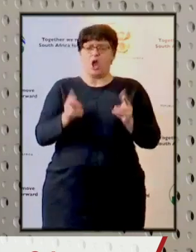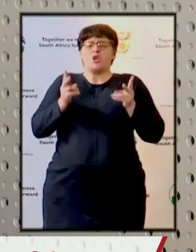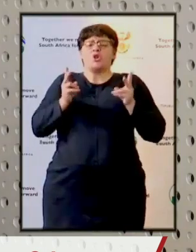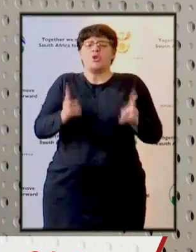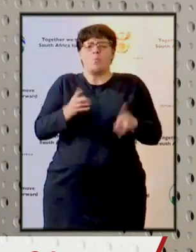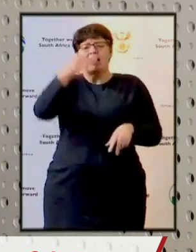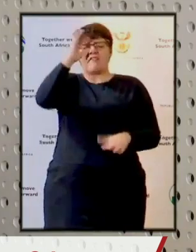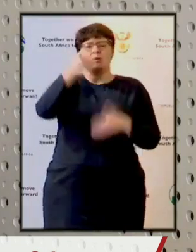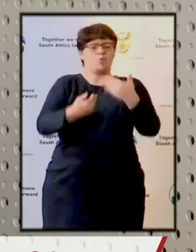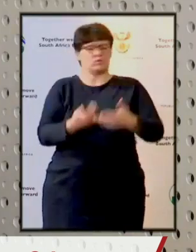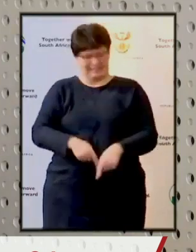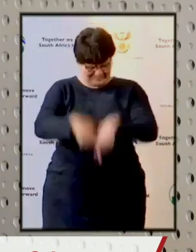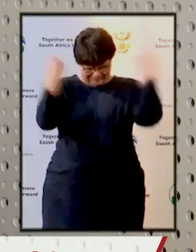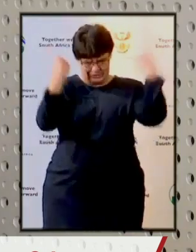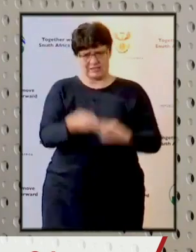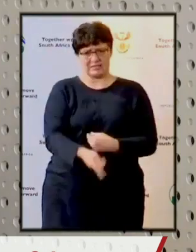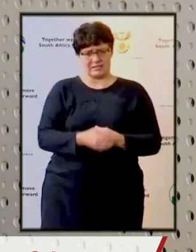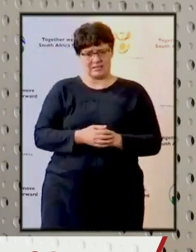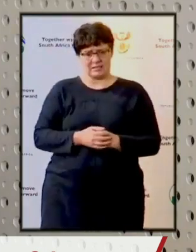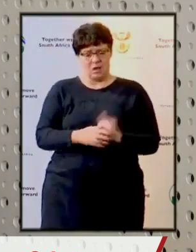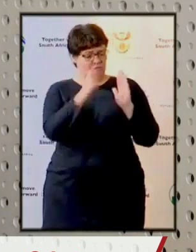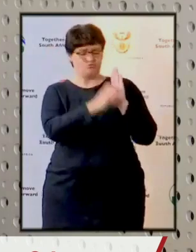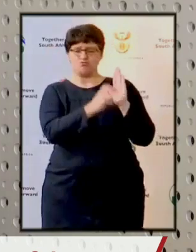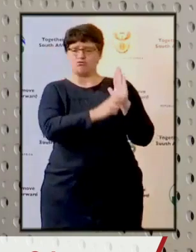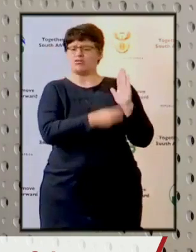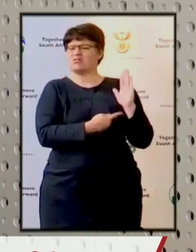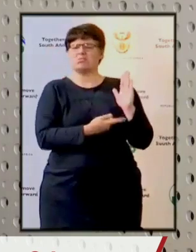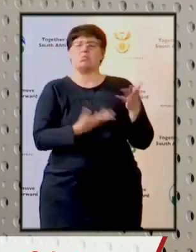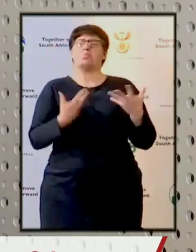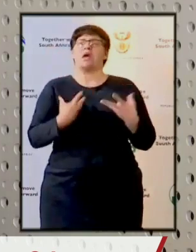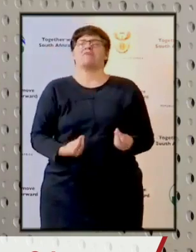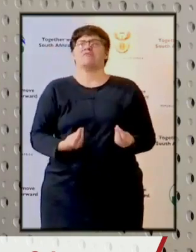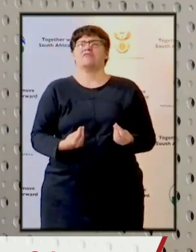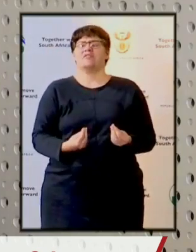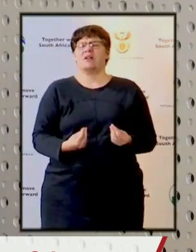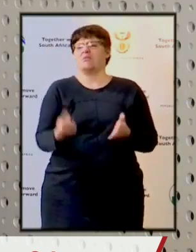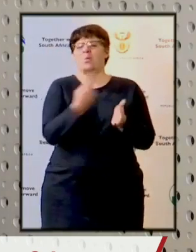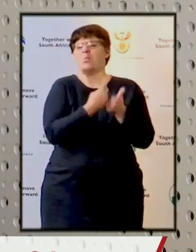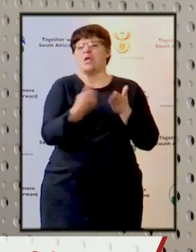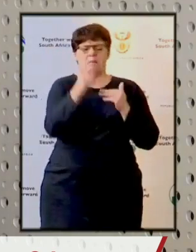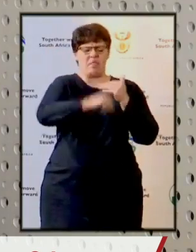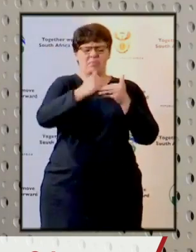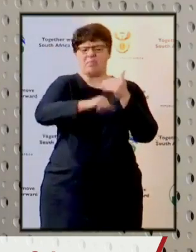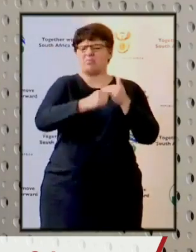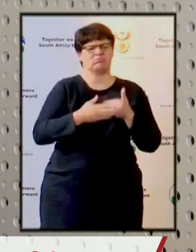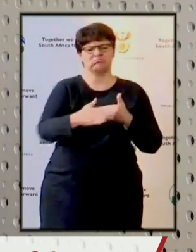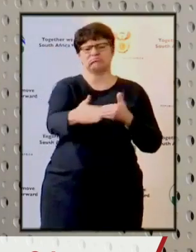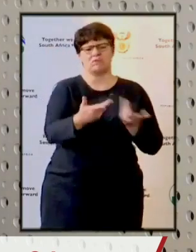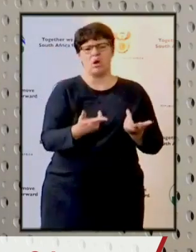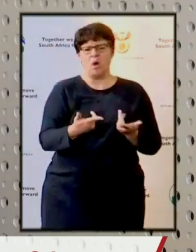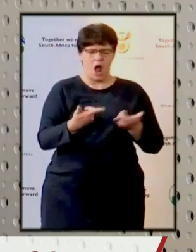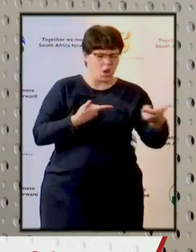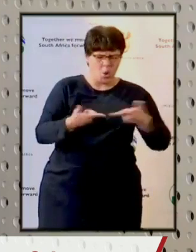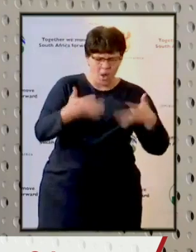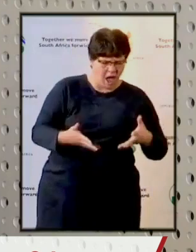of government. Normally, in producing regulations, we would have weeks, if not months, where lawyers carefully